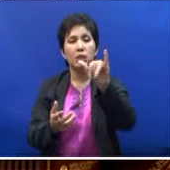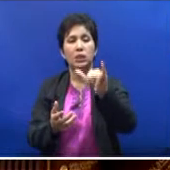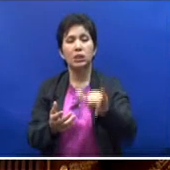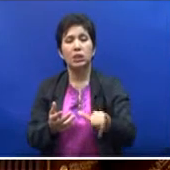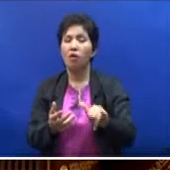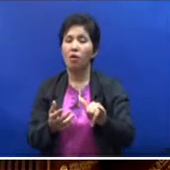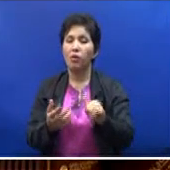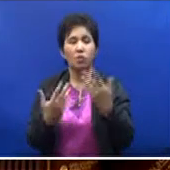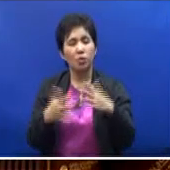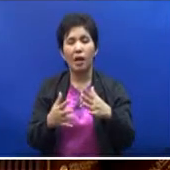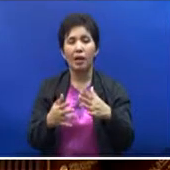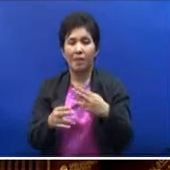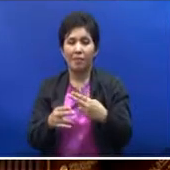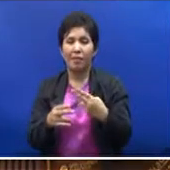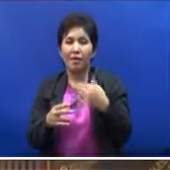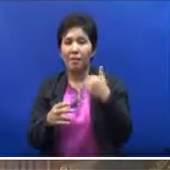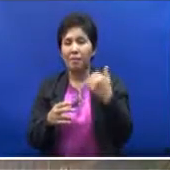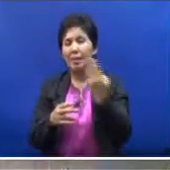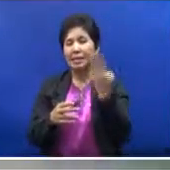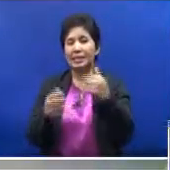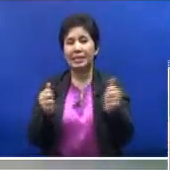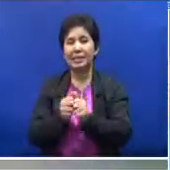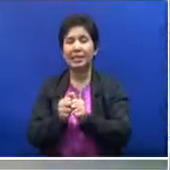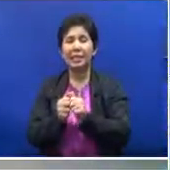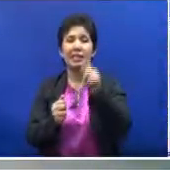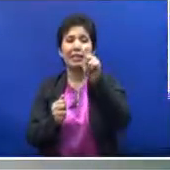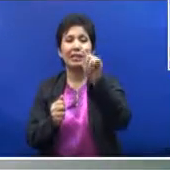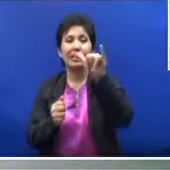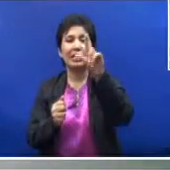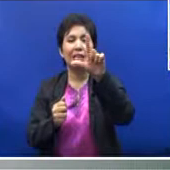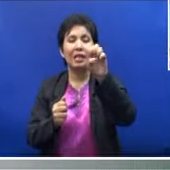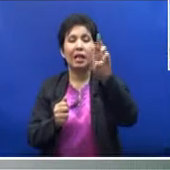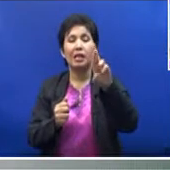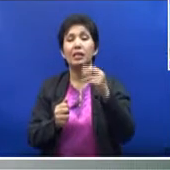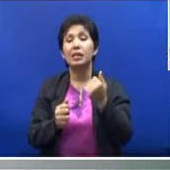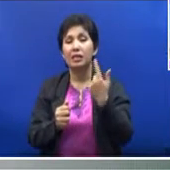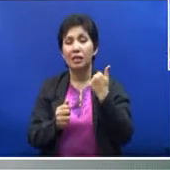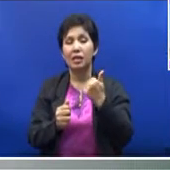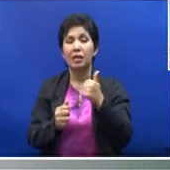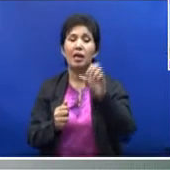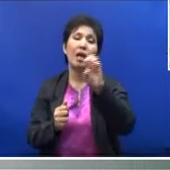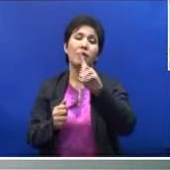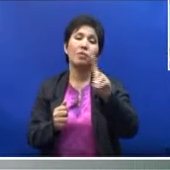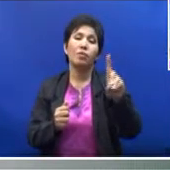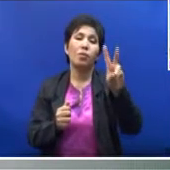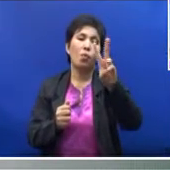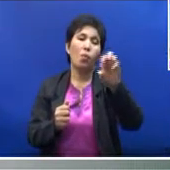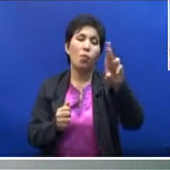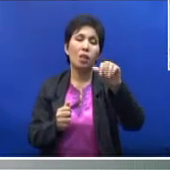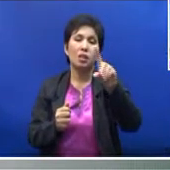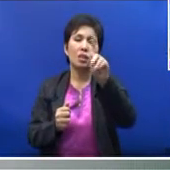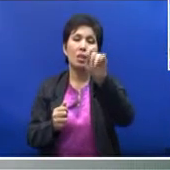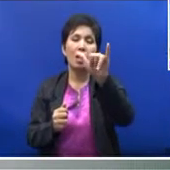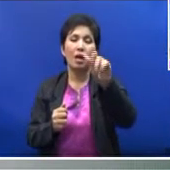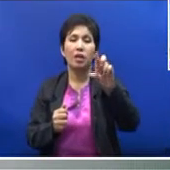are familiar already with the name Edward Tyler. Okay, remember we have discussed about Edward Tyler before. So